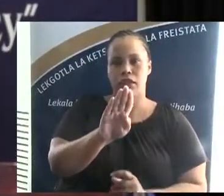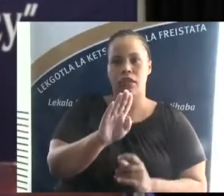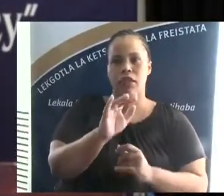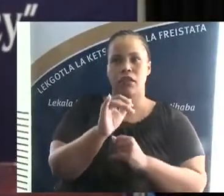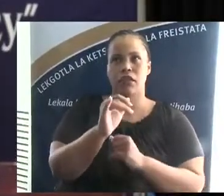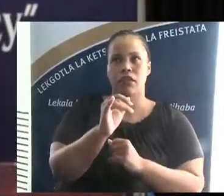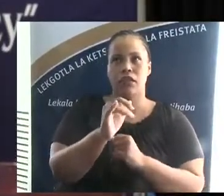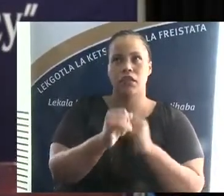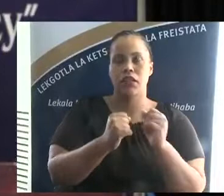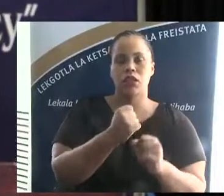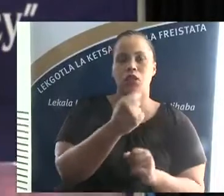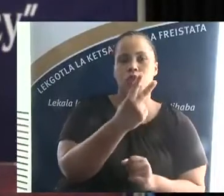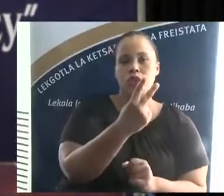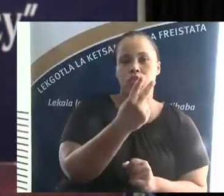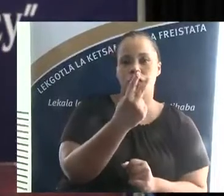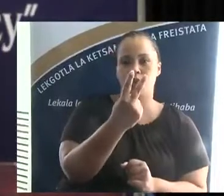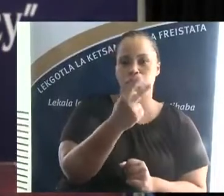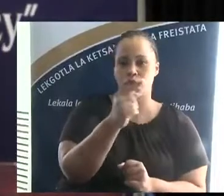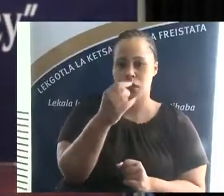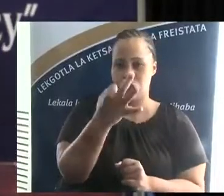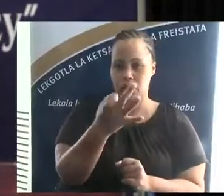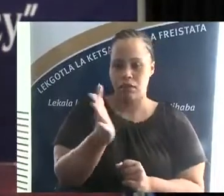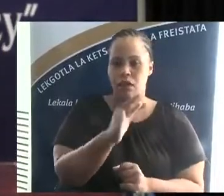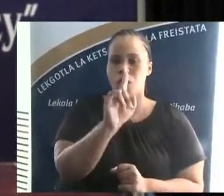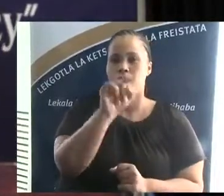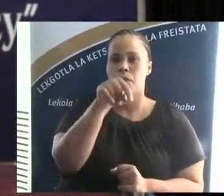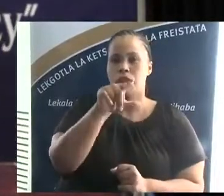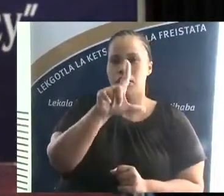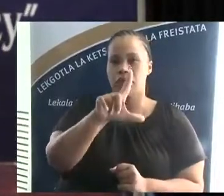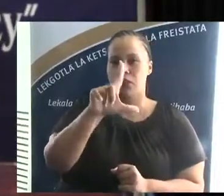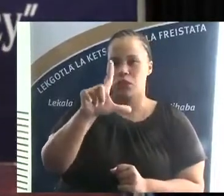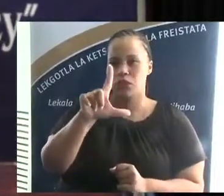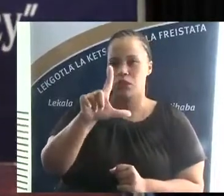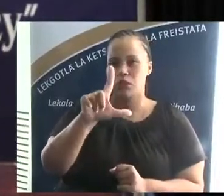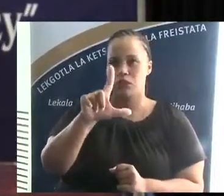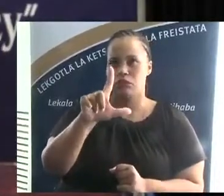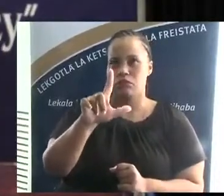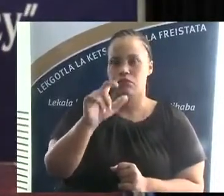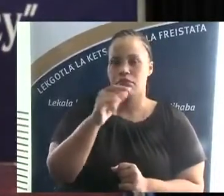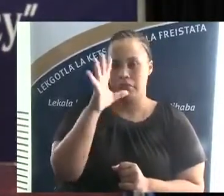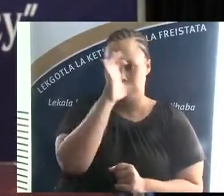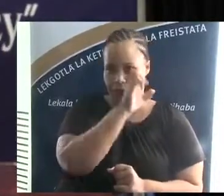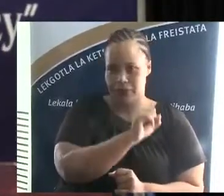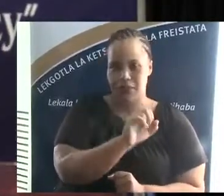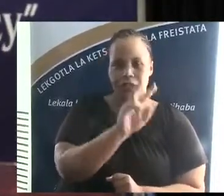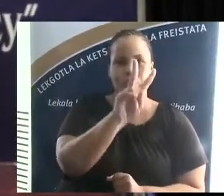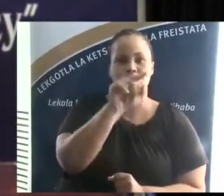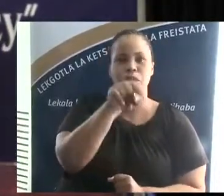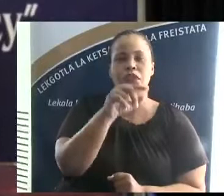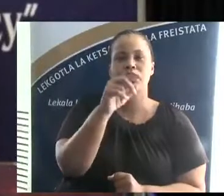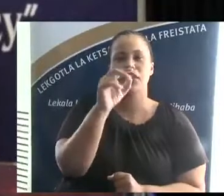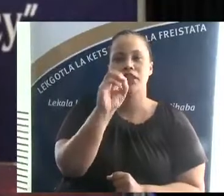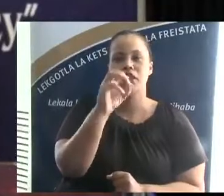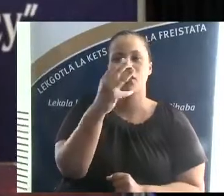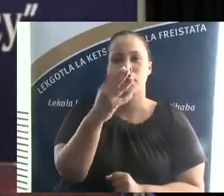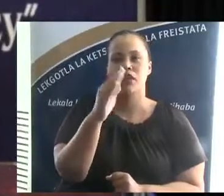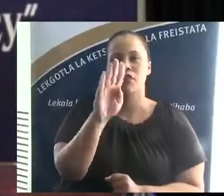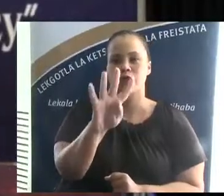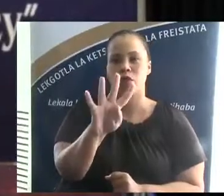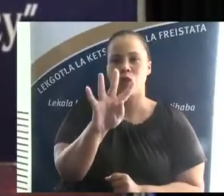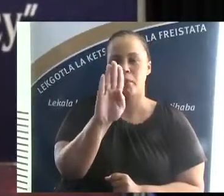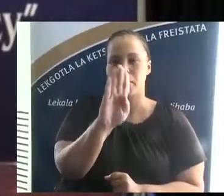22-23, 1.774 billion in 23-24, and 2.094 billion